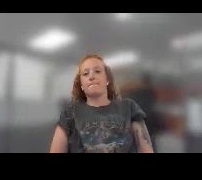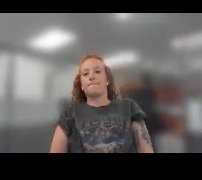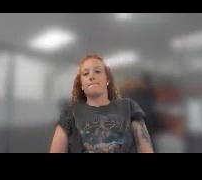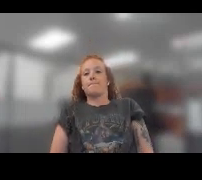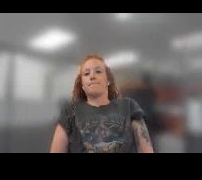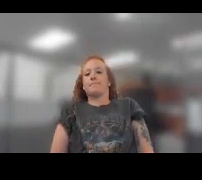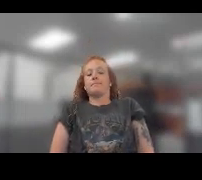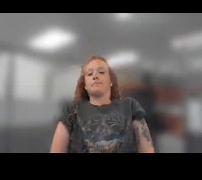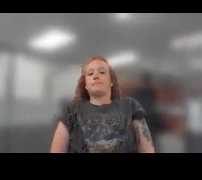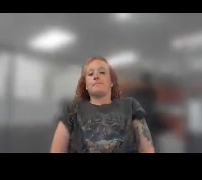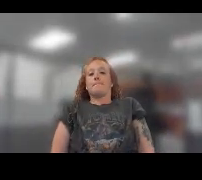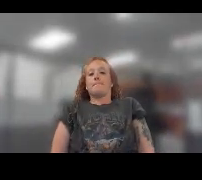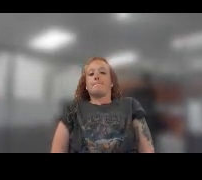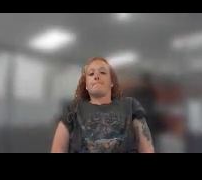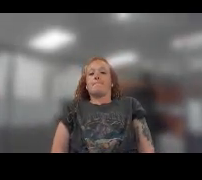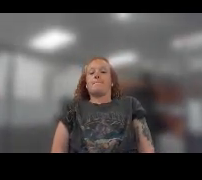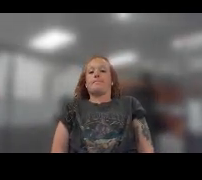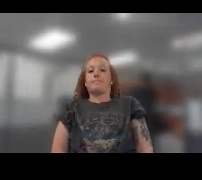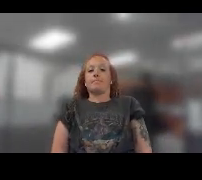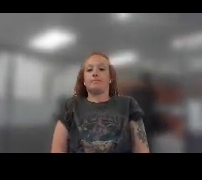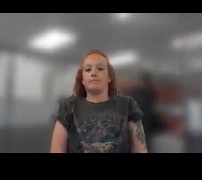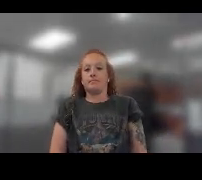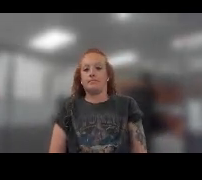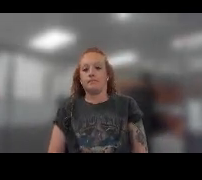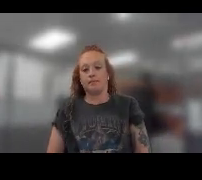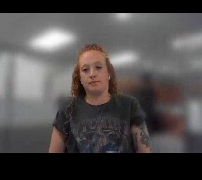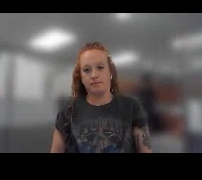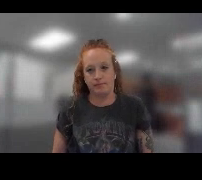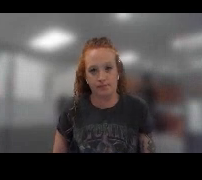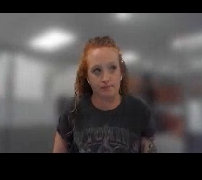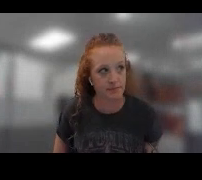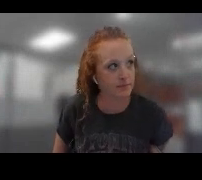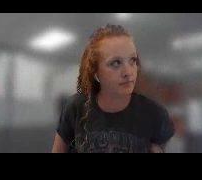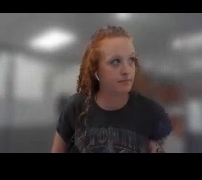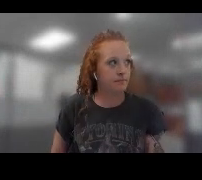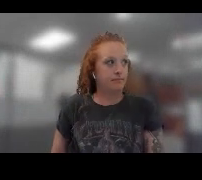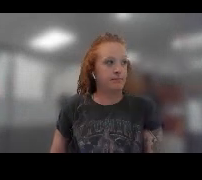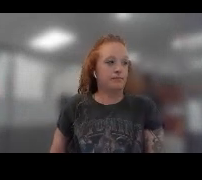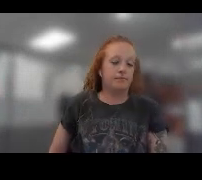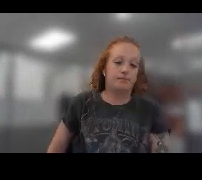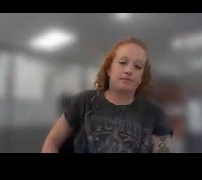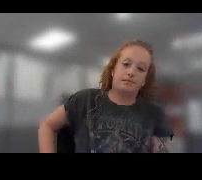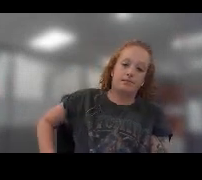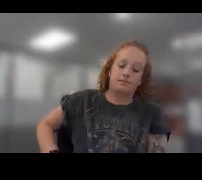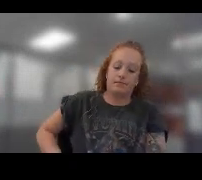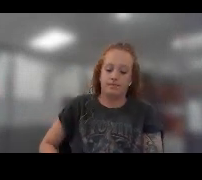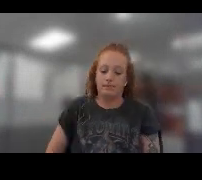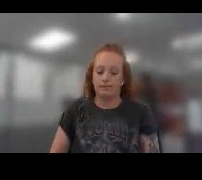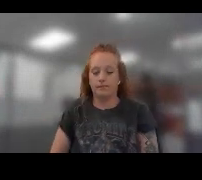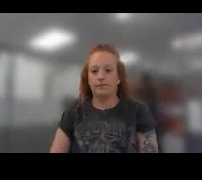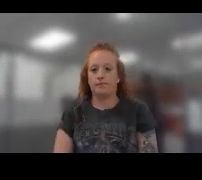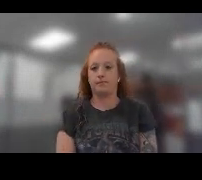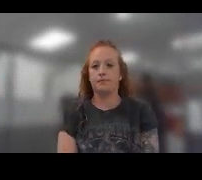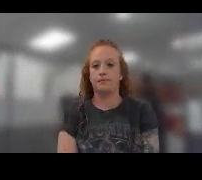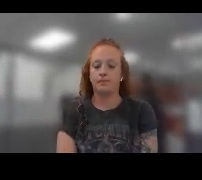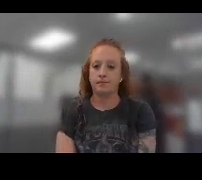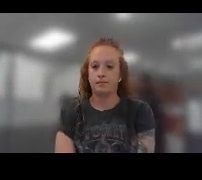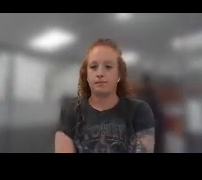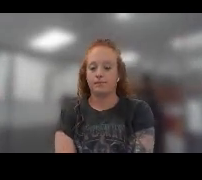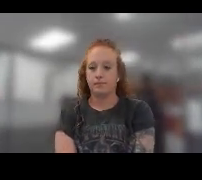basketball game each week, and they're not really ready to tell them everything, even in the confines of that